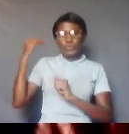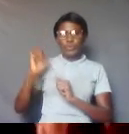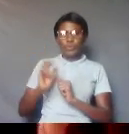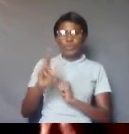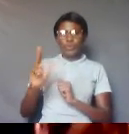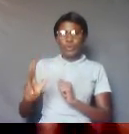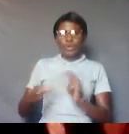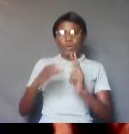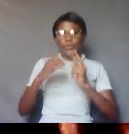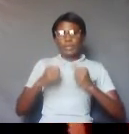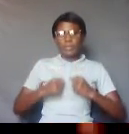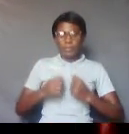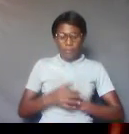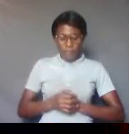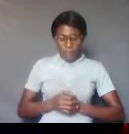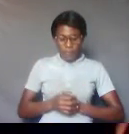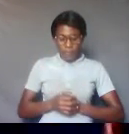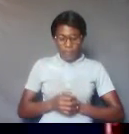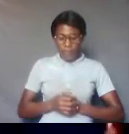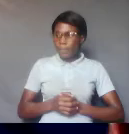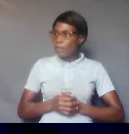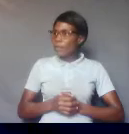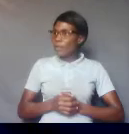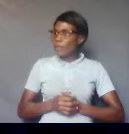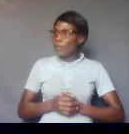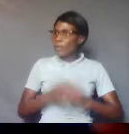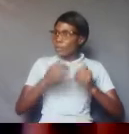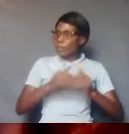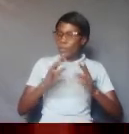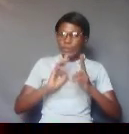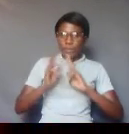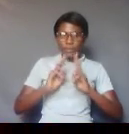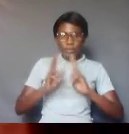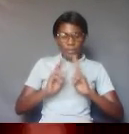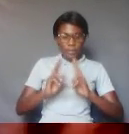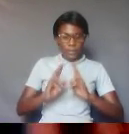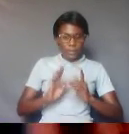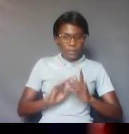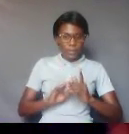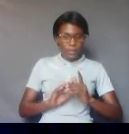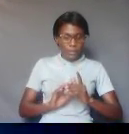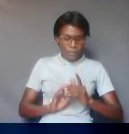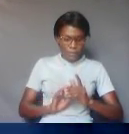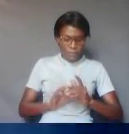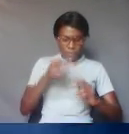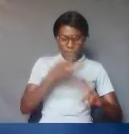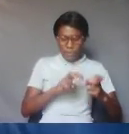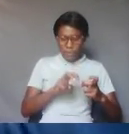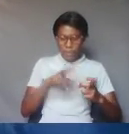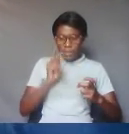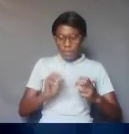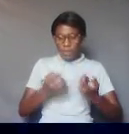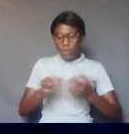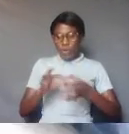understand. Hence, also with this Bible reading that we're going to do. So my contextual